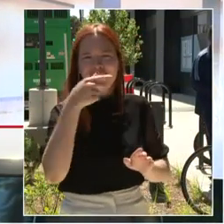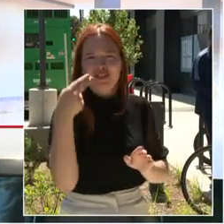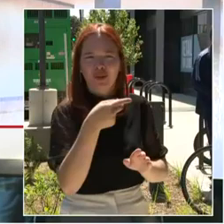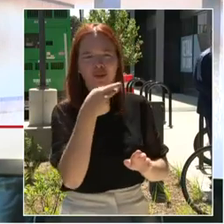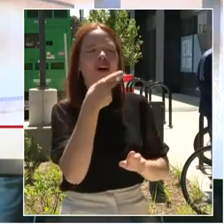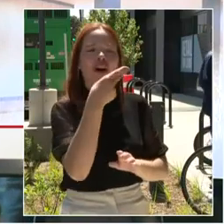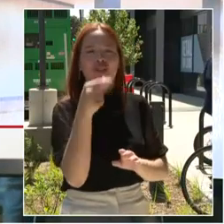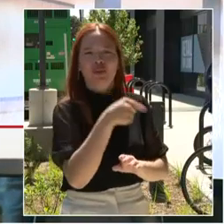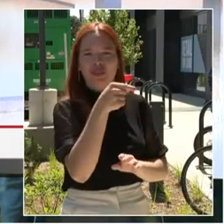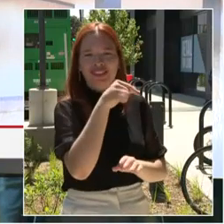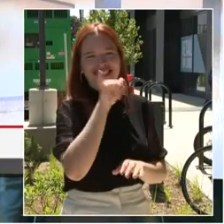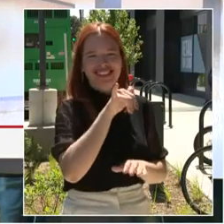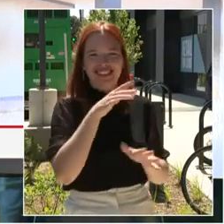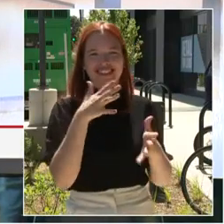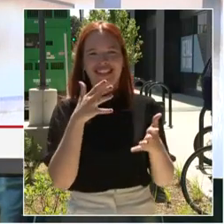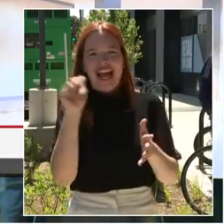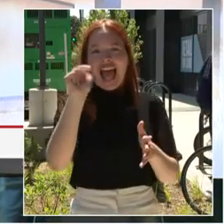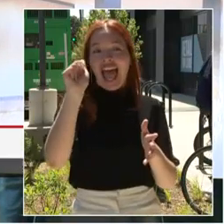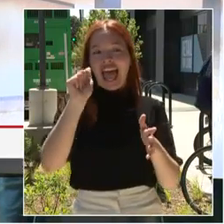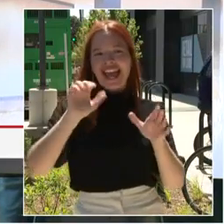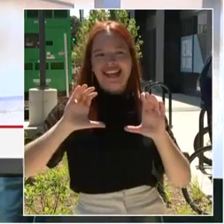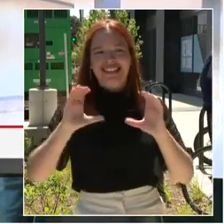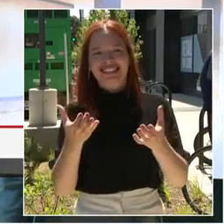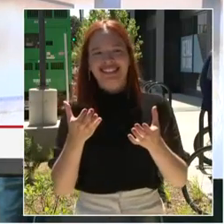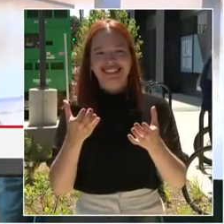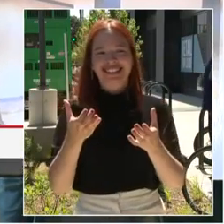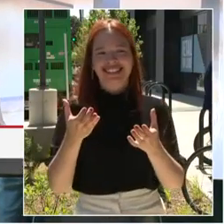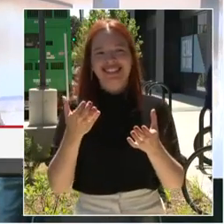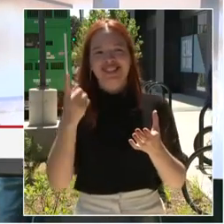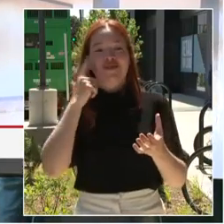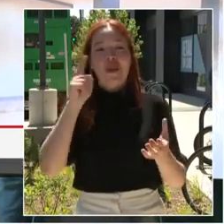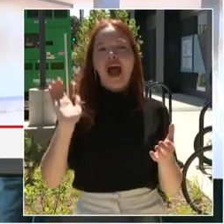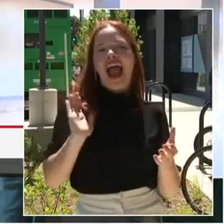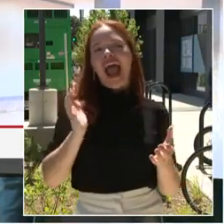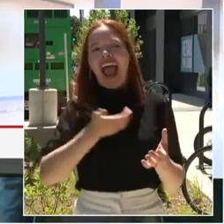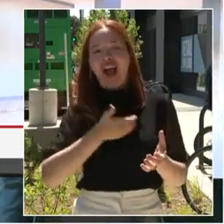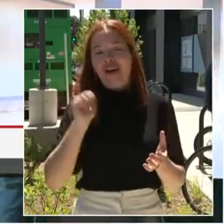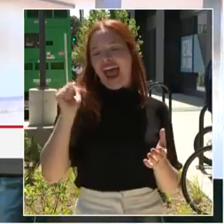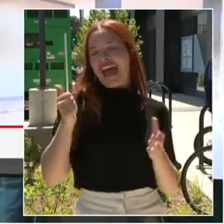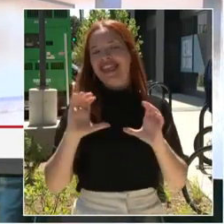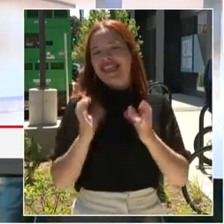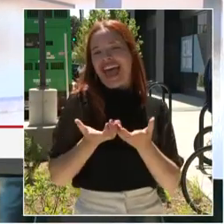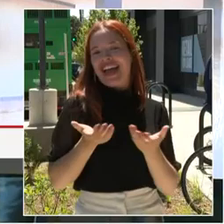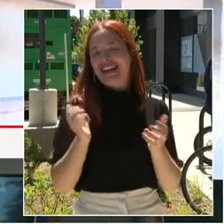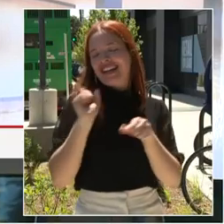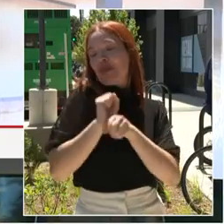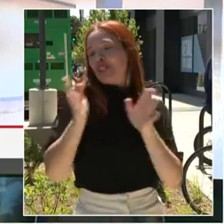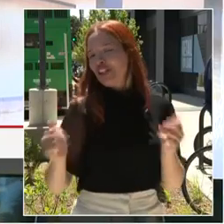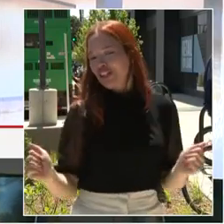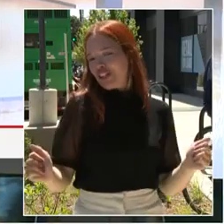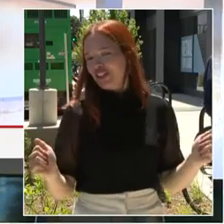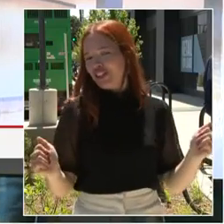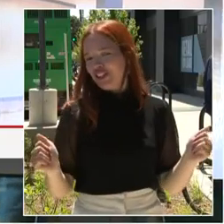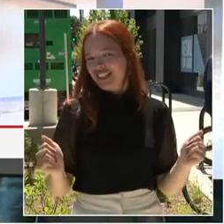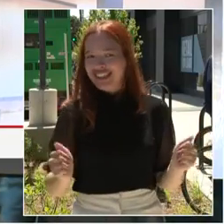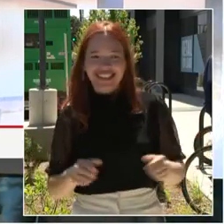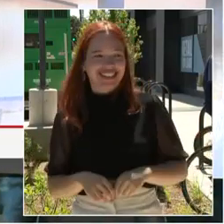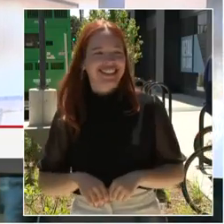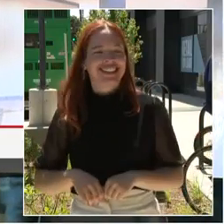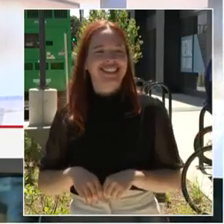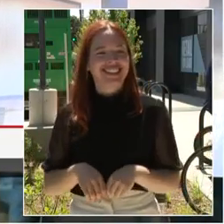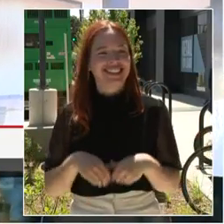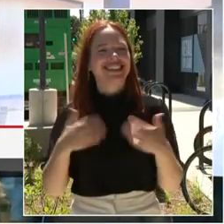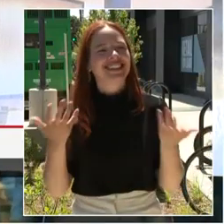I also want to make a couple of acknowledgments, and I'll turn to other members of the team. I first want